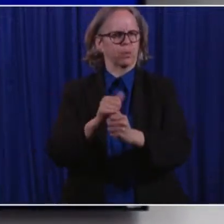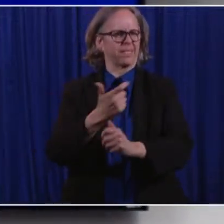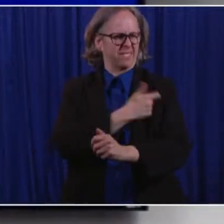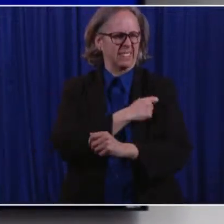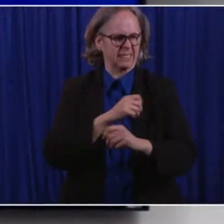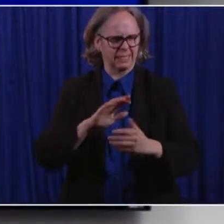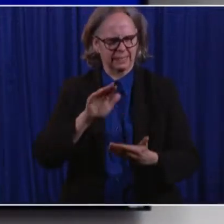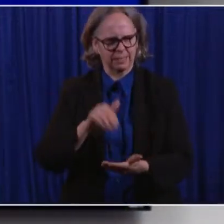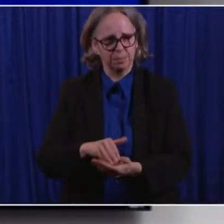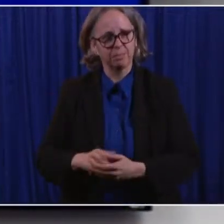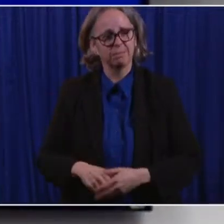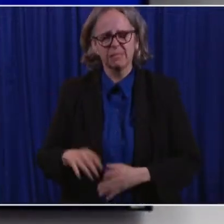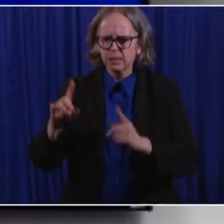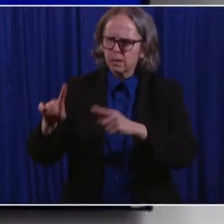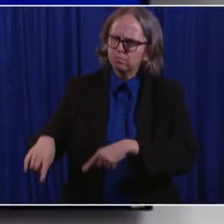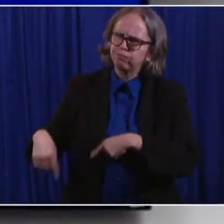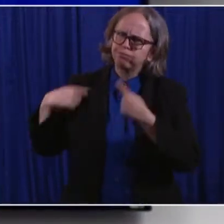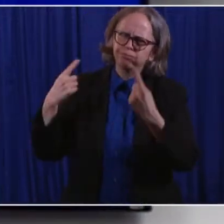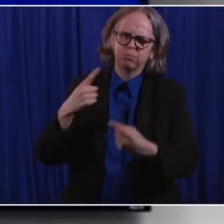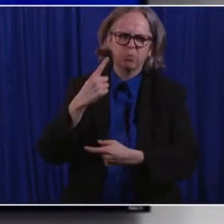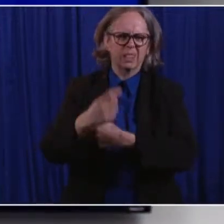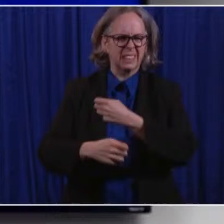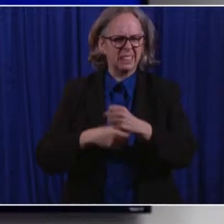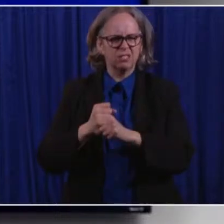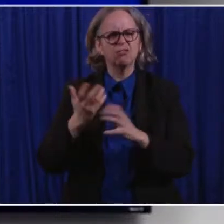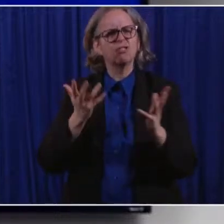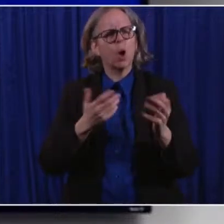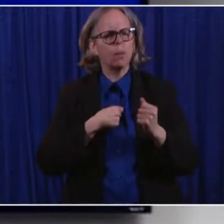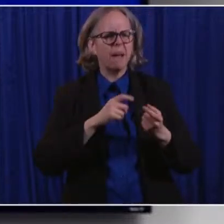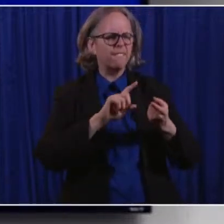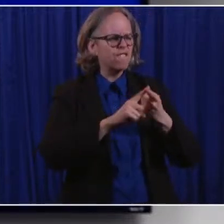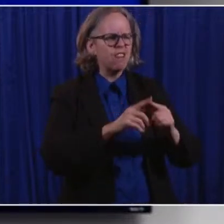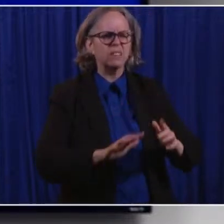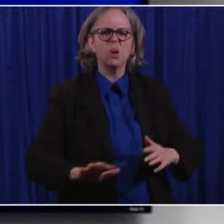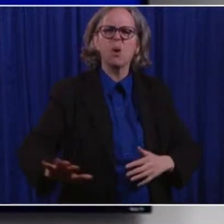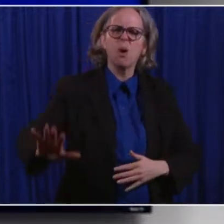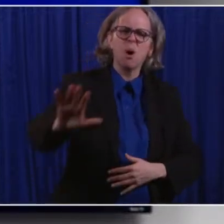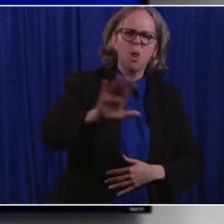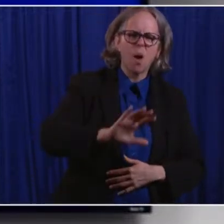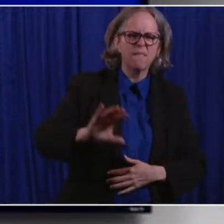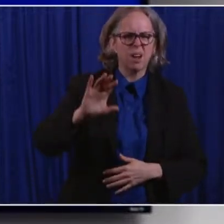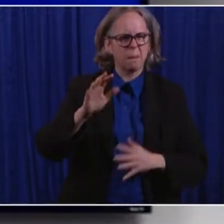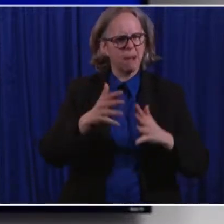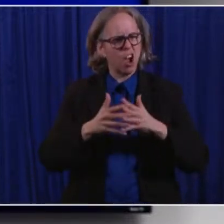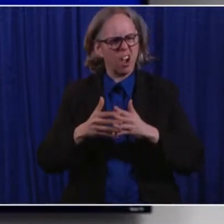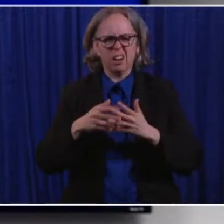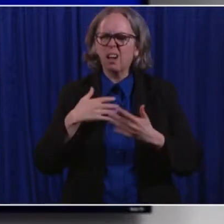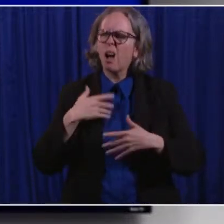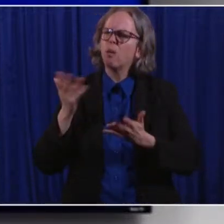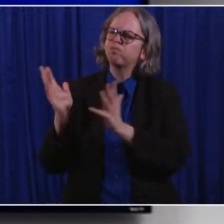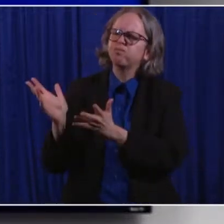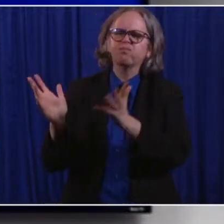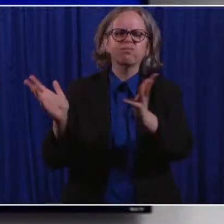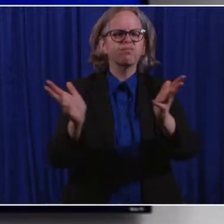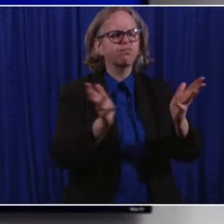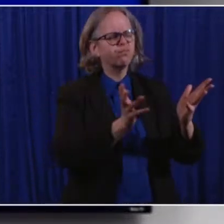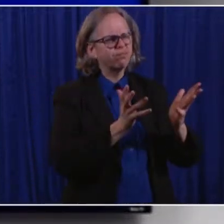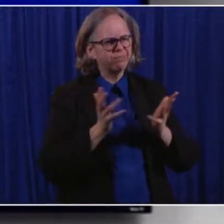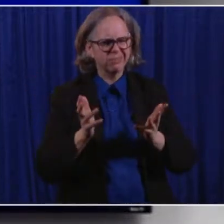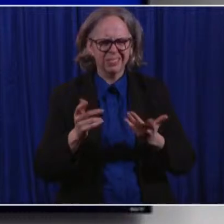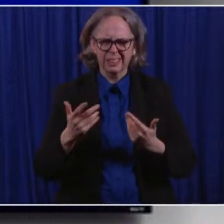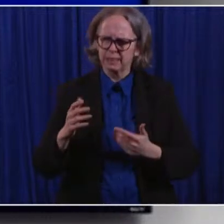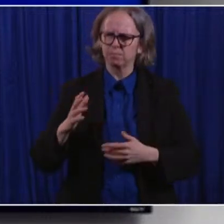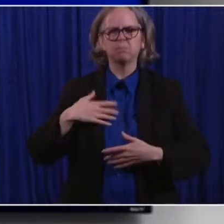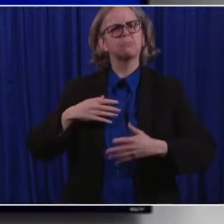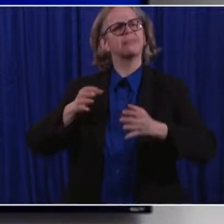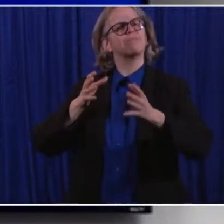as I've been talking to friends of mine around the country, I've been asked often enough to describe my take on the response